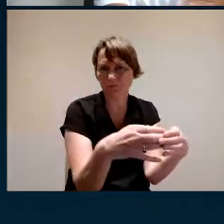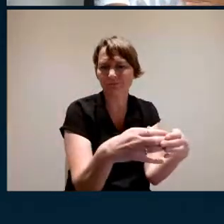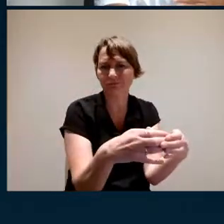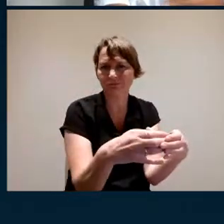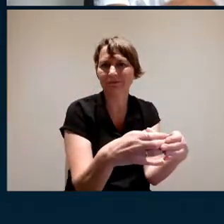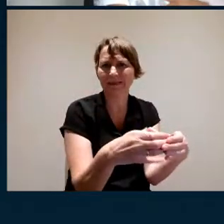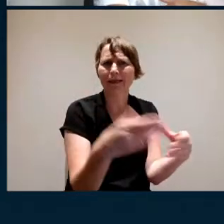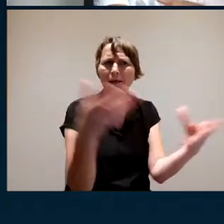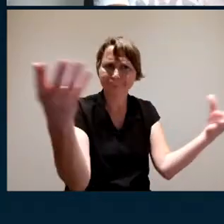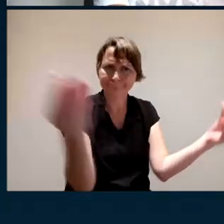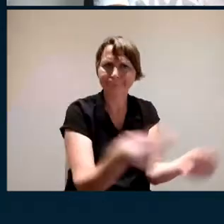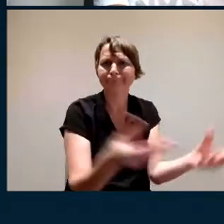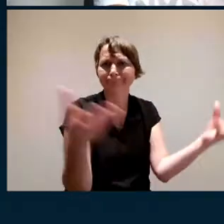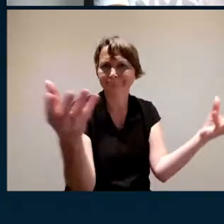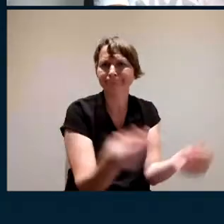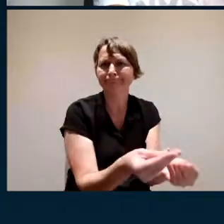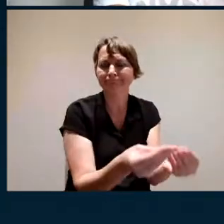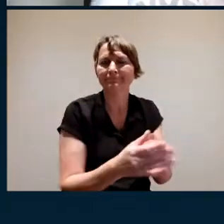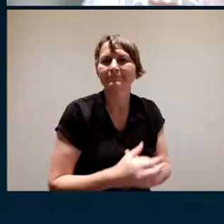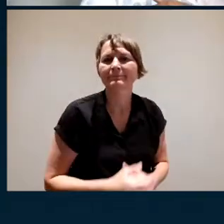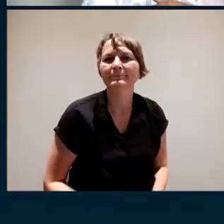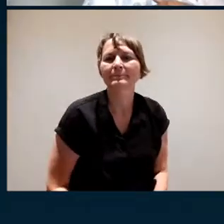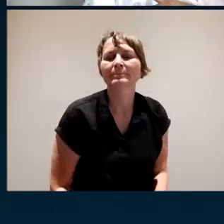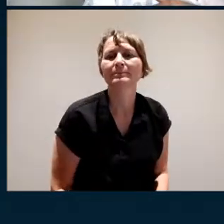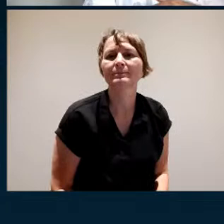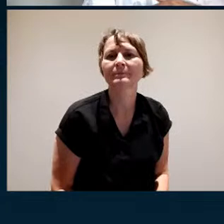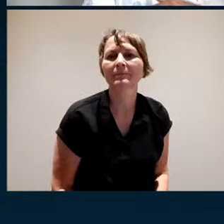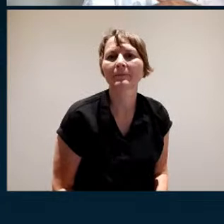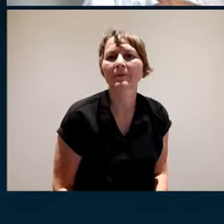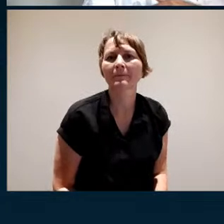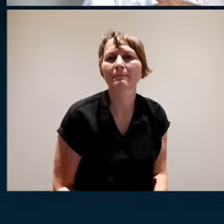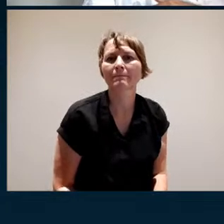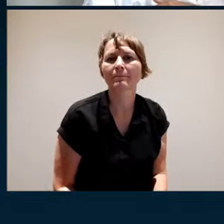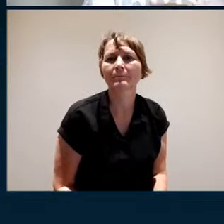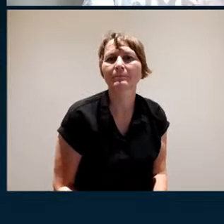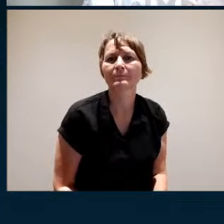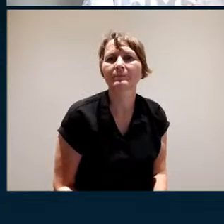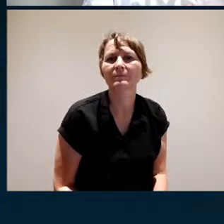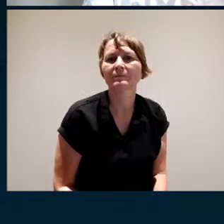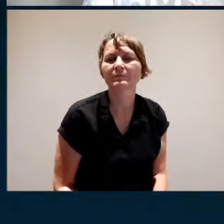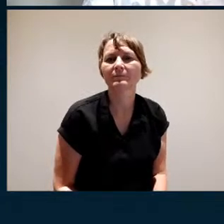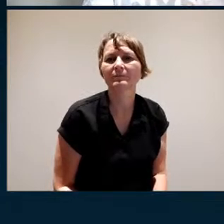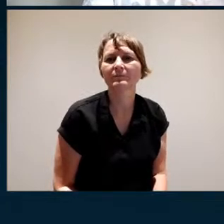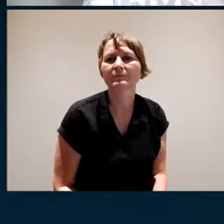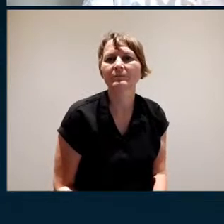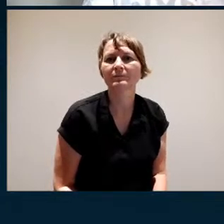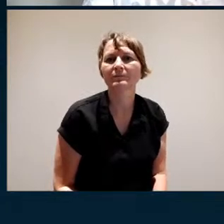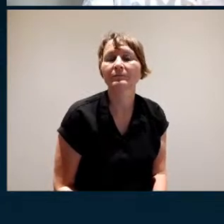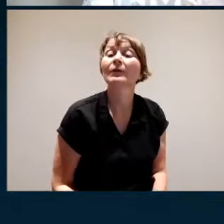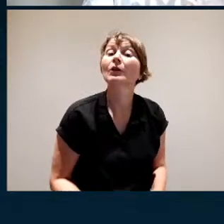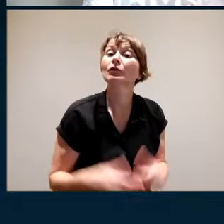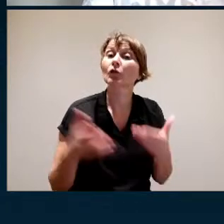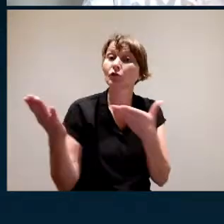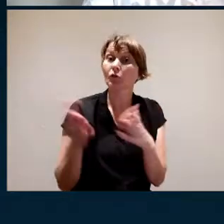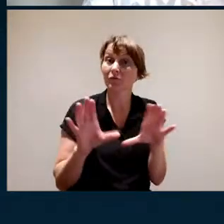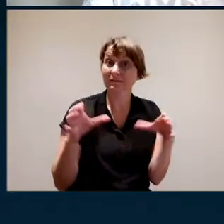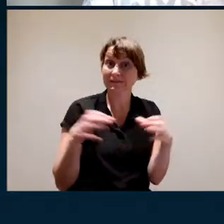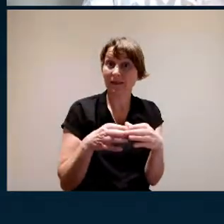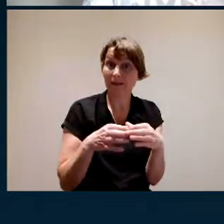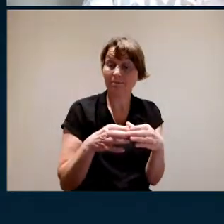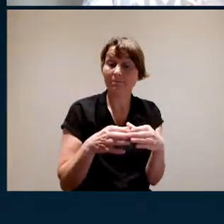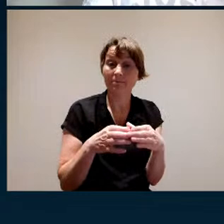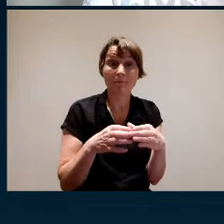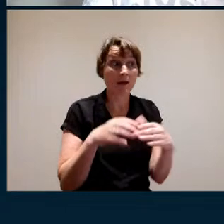that the sub-service principle of the DevOps team also has access to deploy